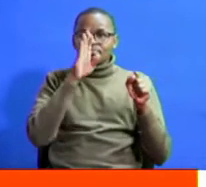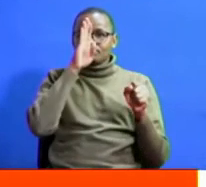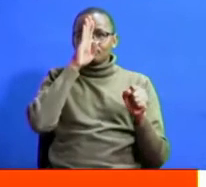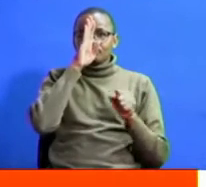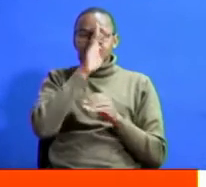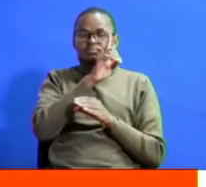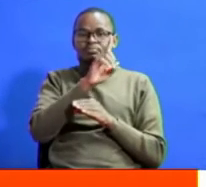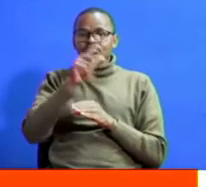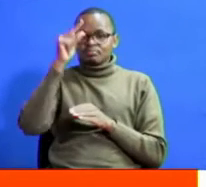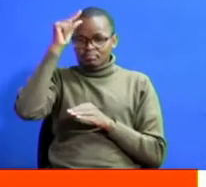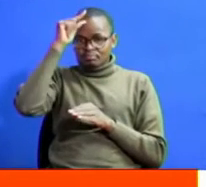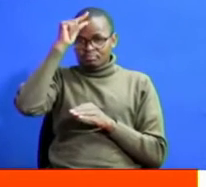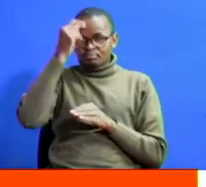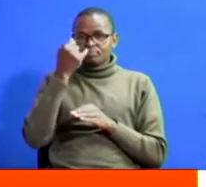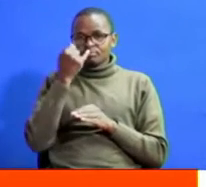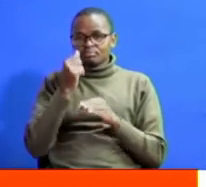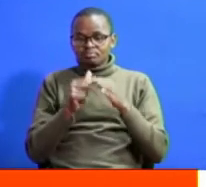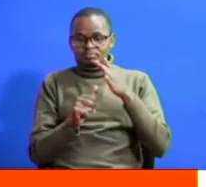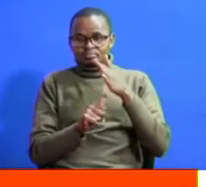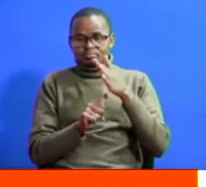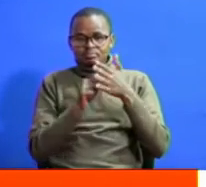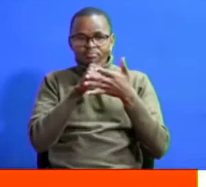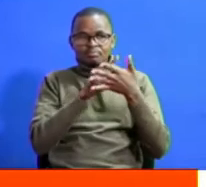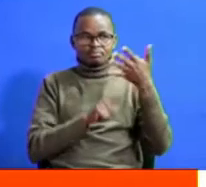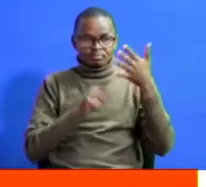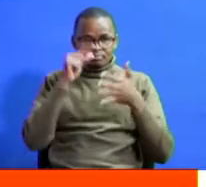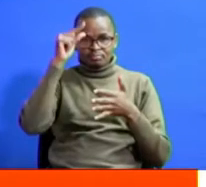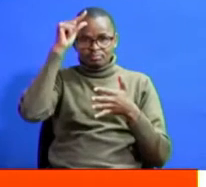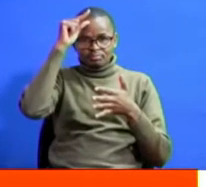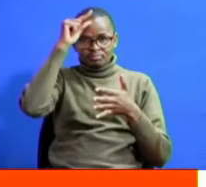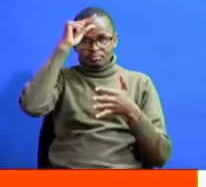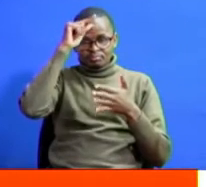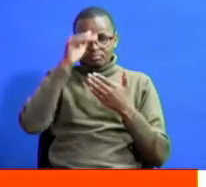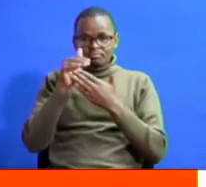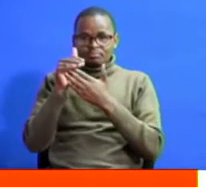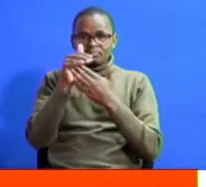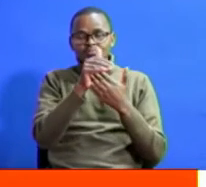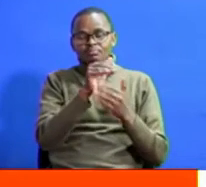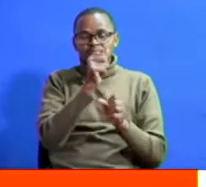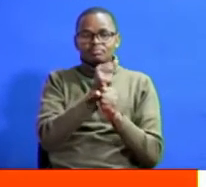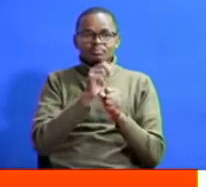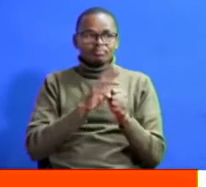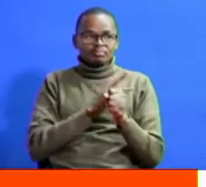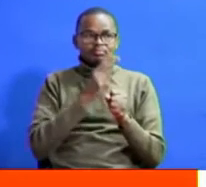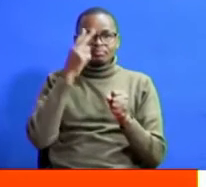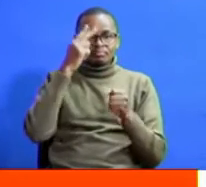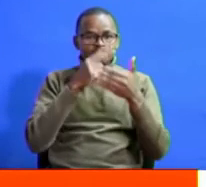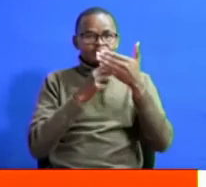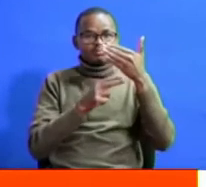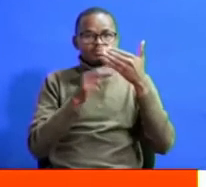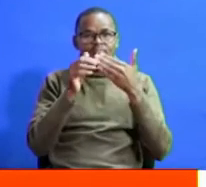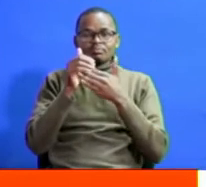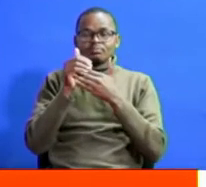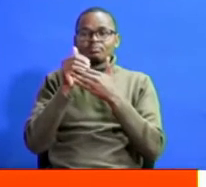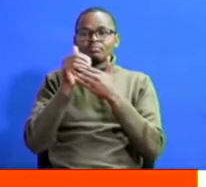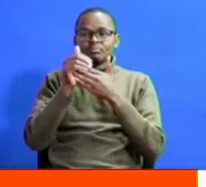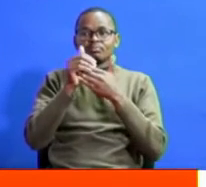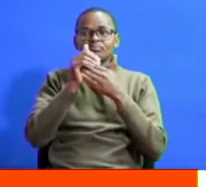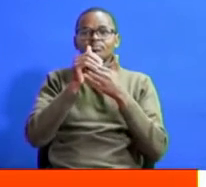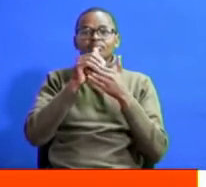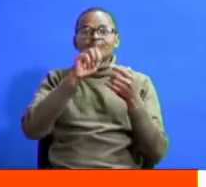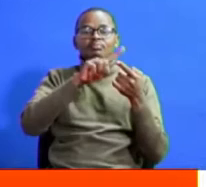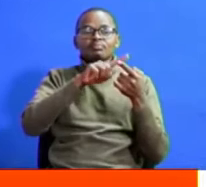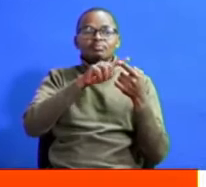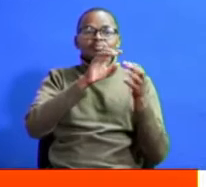blaming the government that he's under? What government, or rather leadership, do we foresee in the leadership